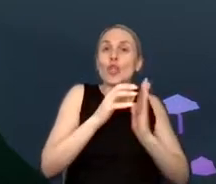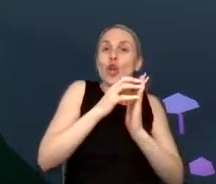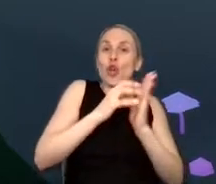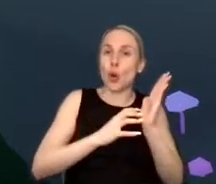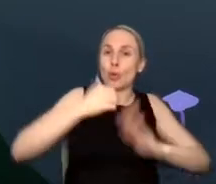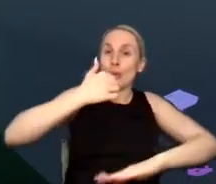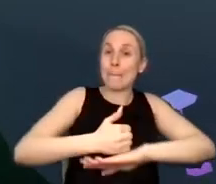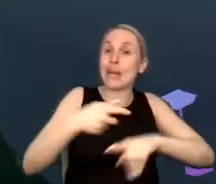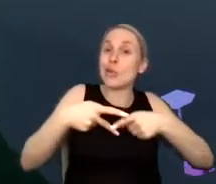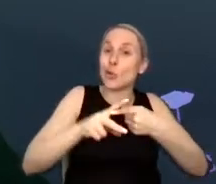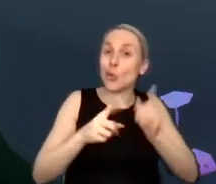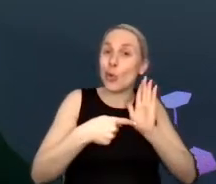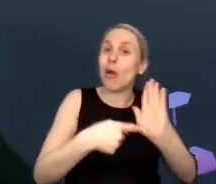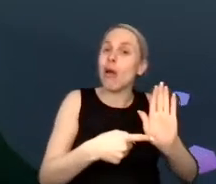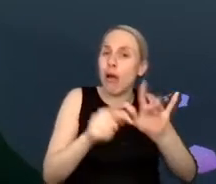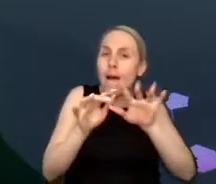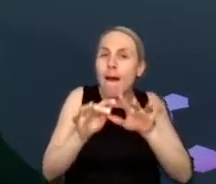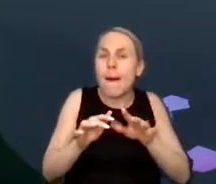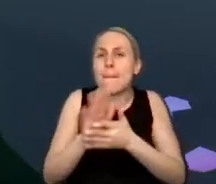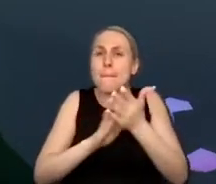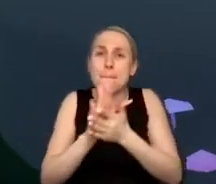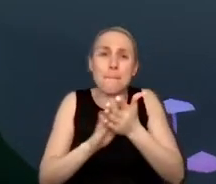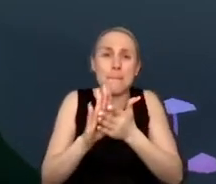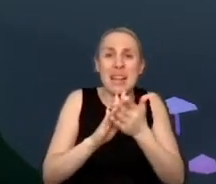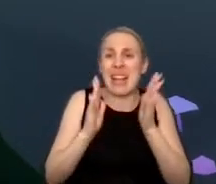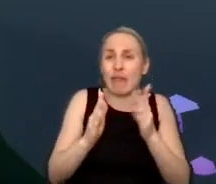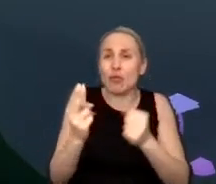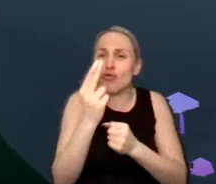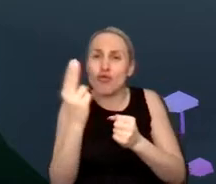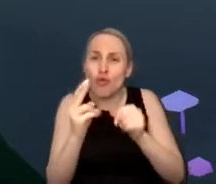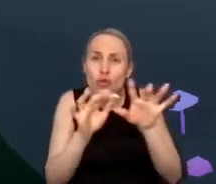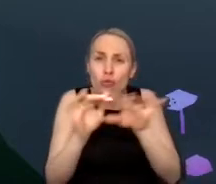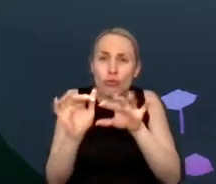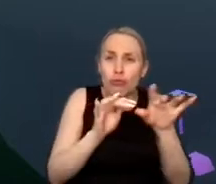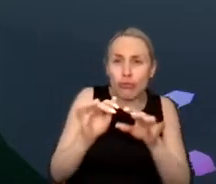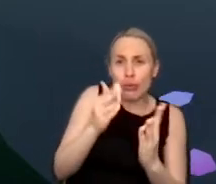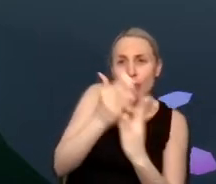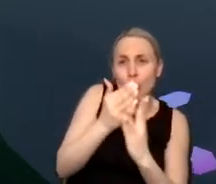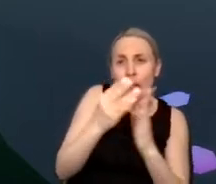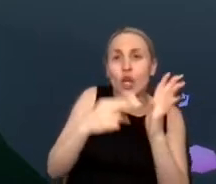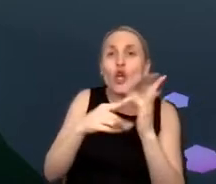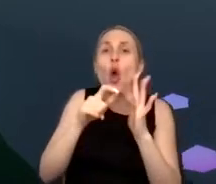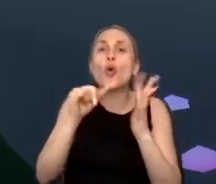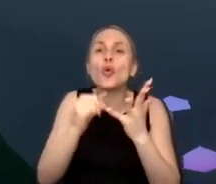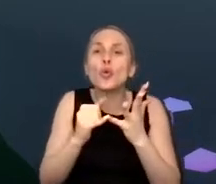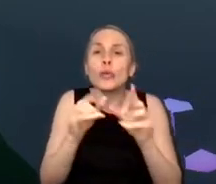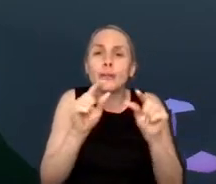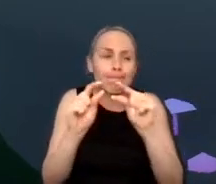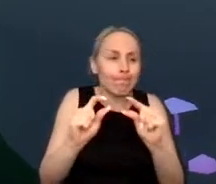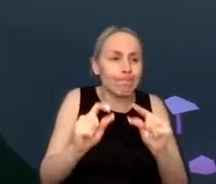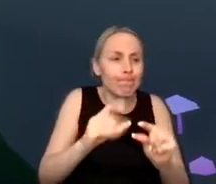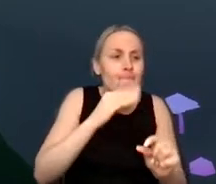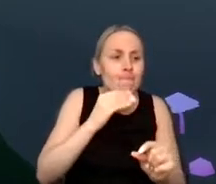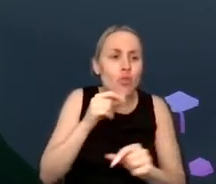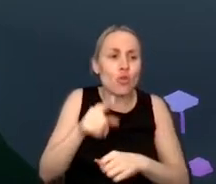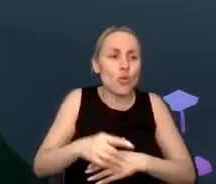literally drawing these like little rope kind of connectors between nodes constantly. Like feels very gestural all the time, much more than it